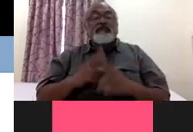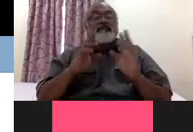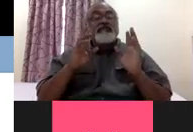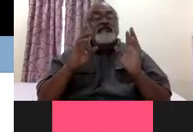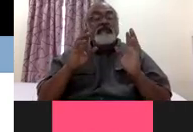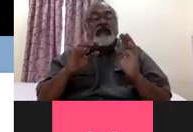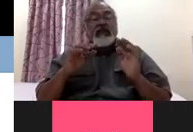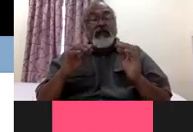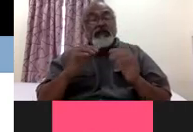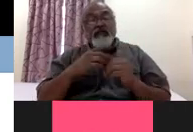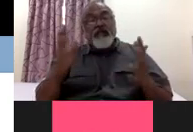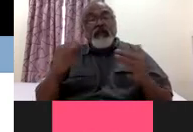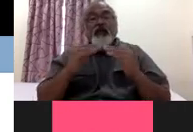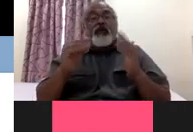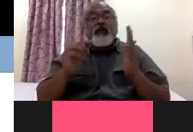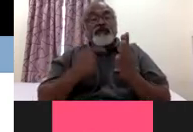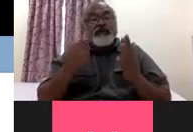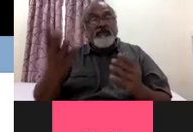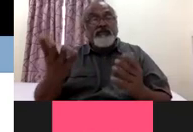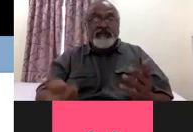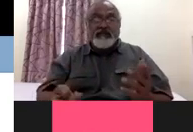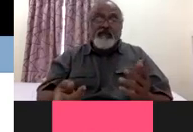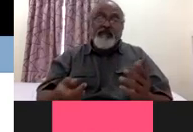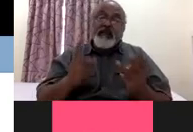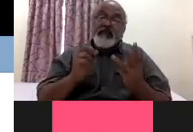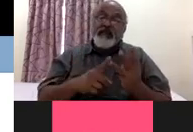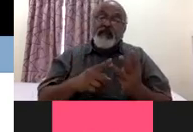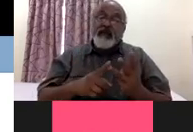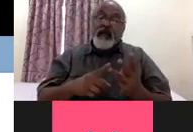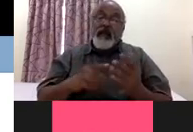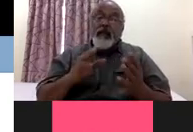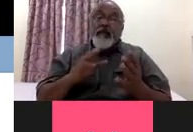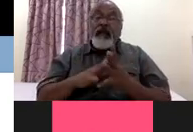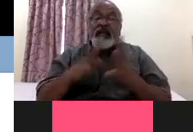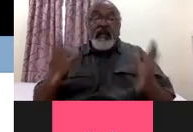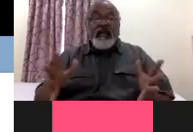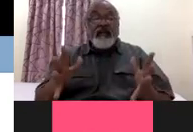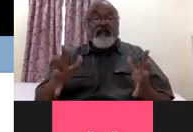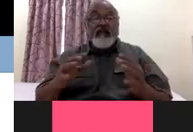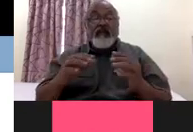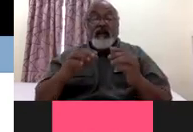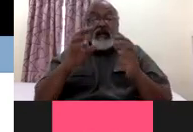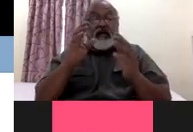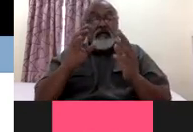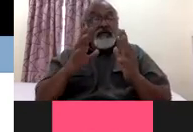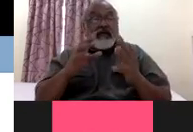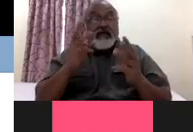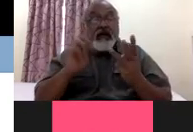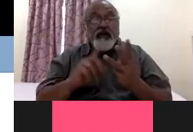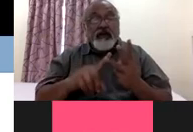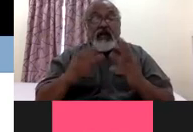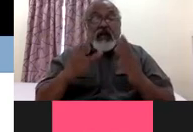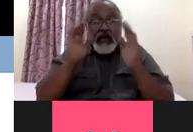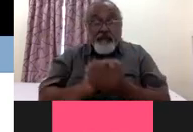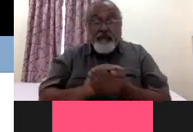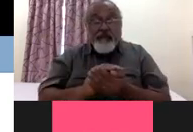disabilities. Record maintain karna hai, na ki return file karna hai. Aapko return karna hai jab bhi authorities ne aapse pucha, aapko you need